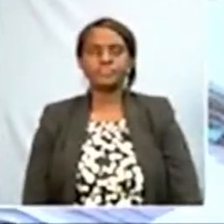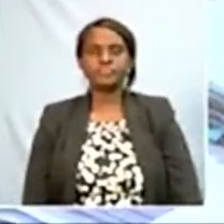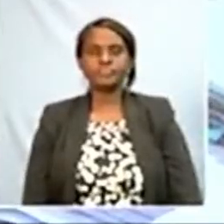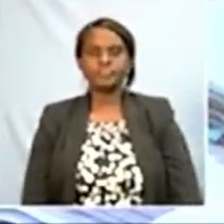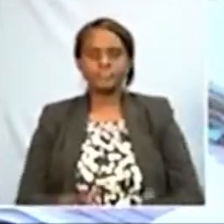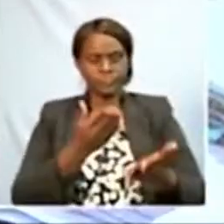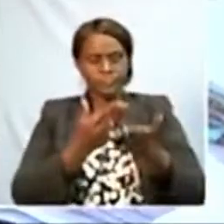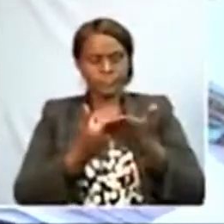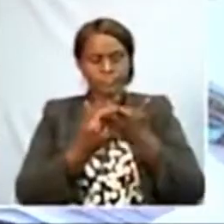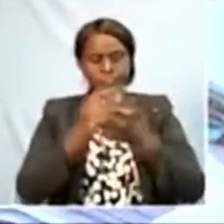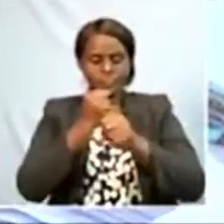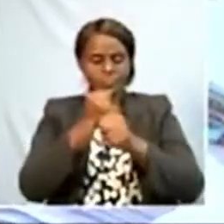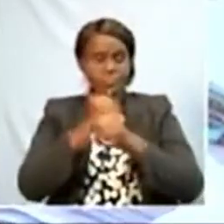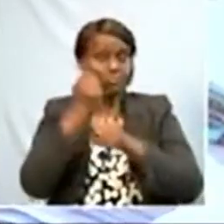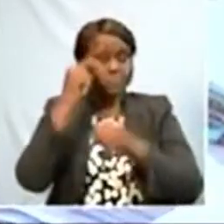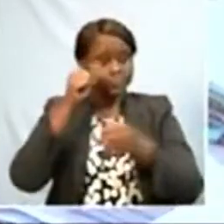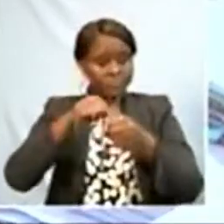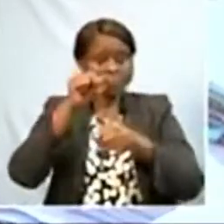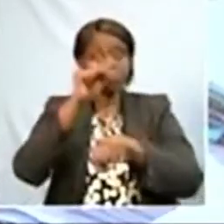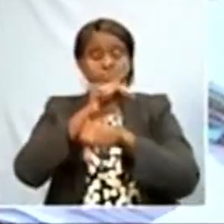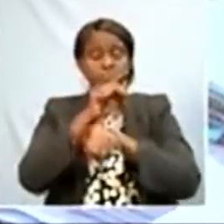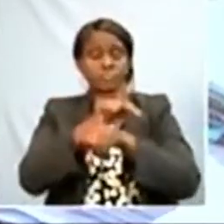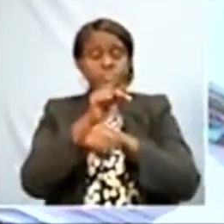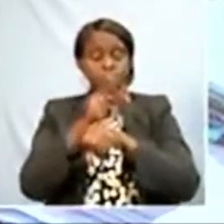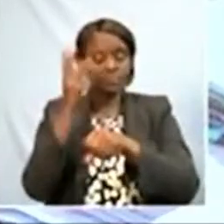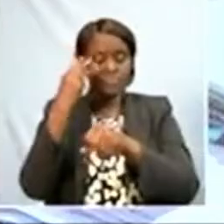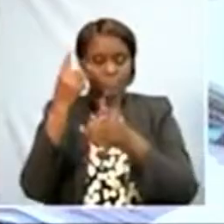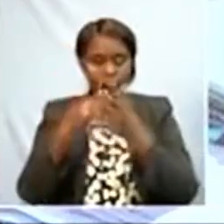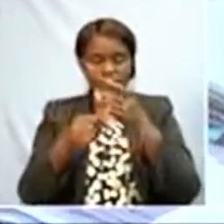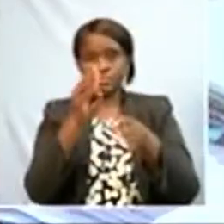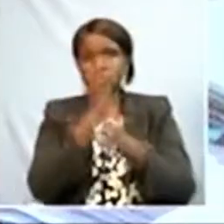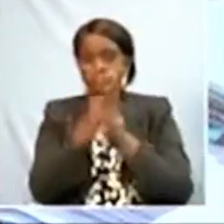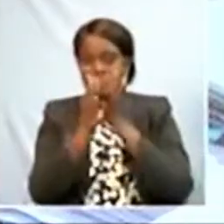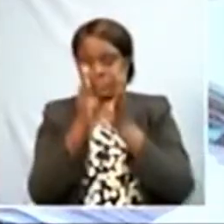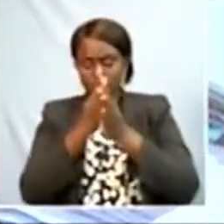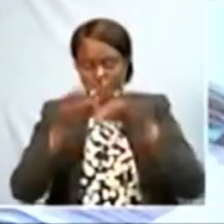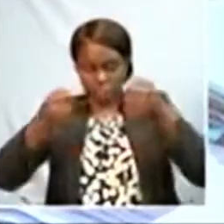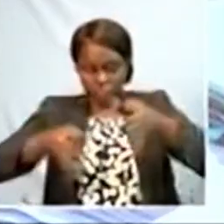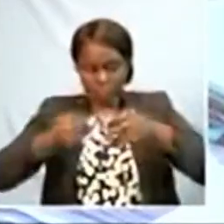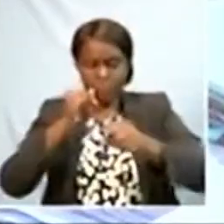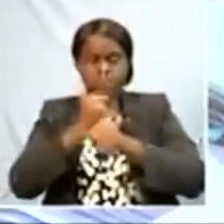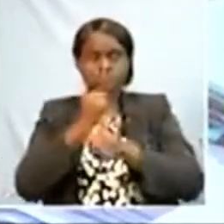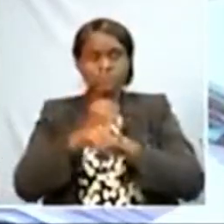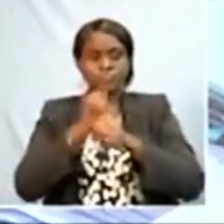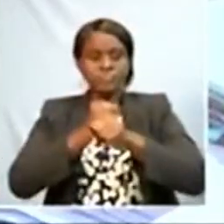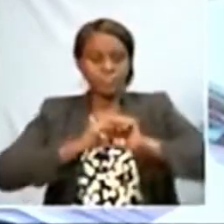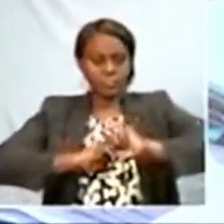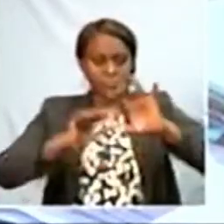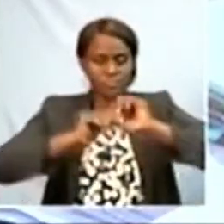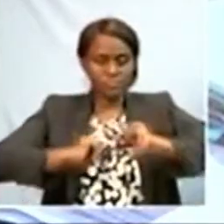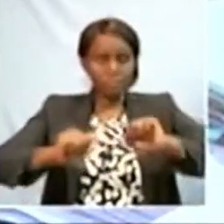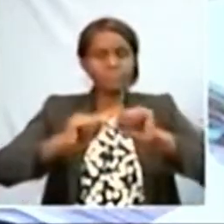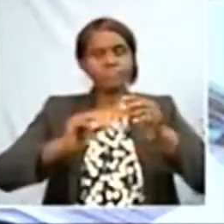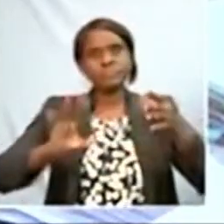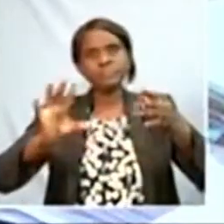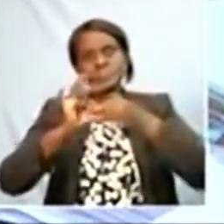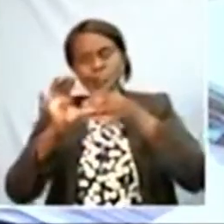The scope of works for this project was substructure, blockwork, roofing, carpentry,